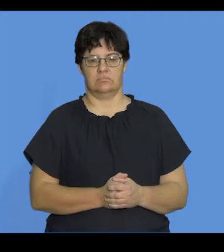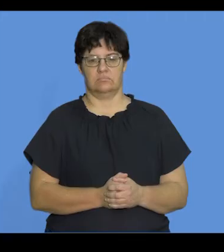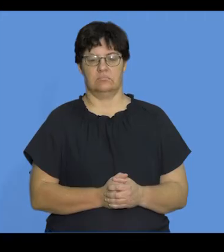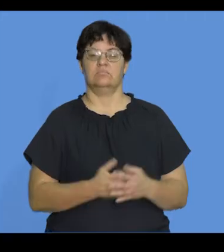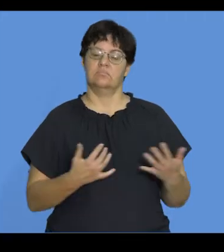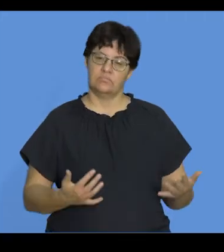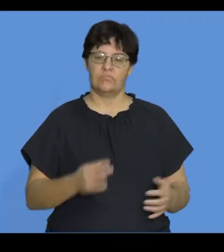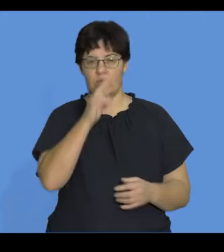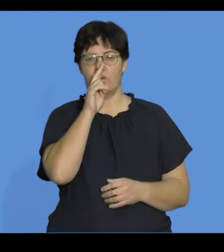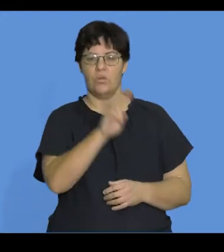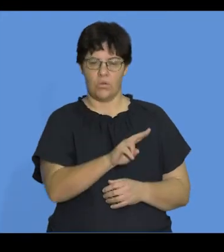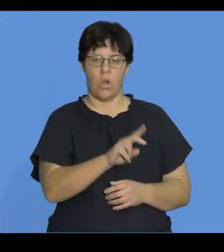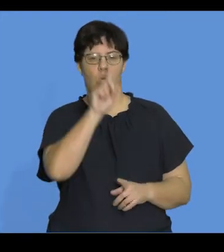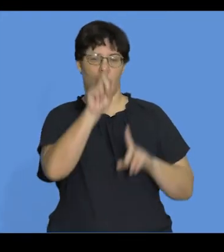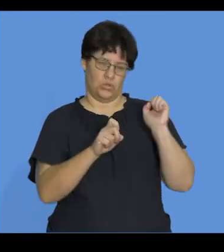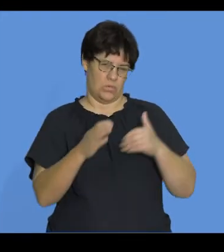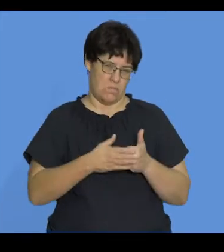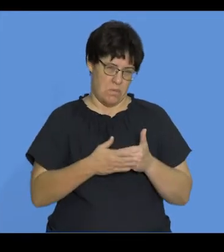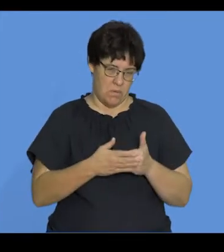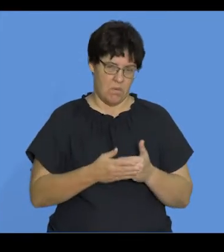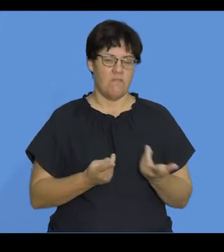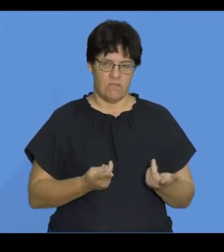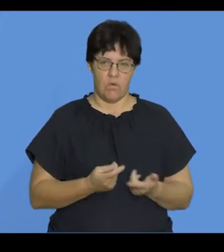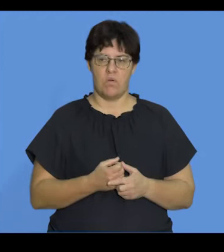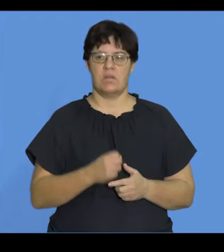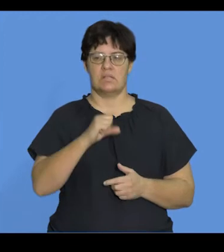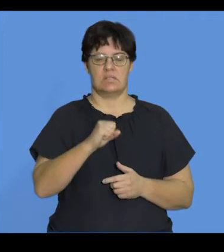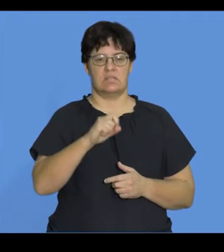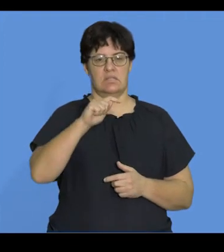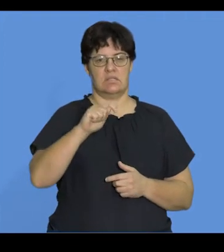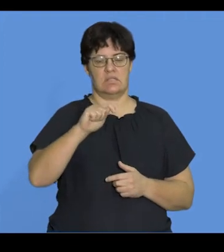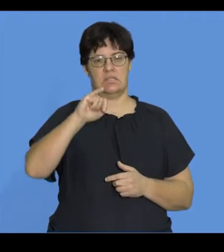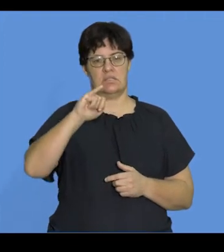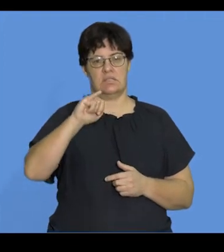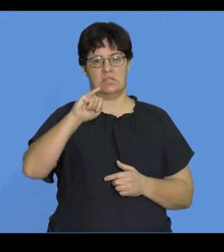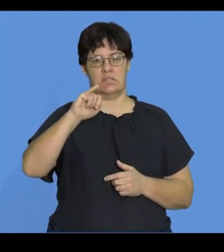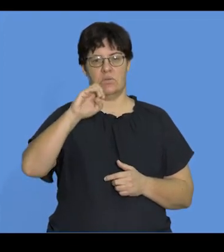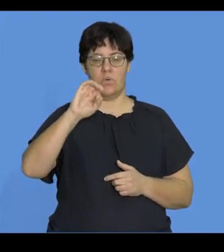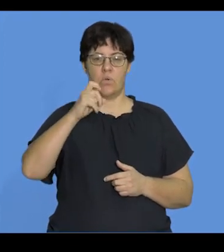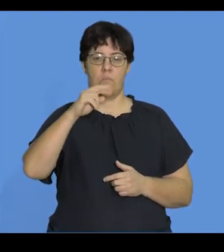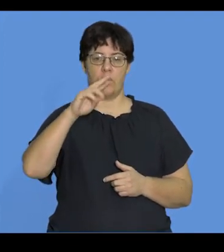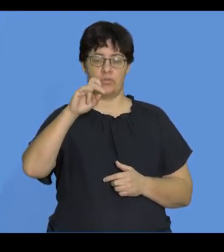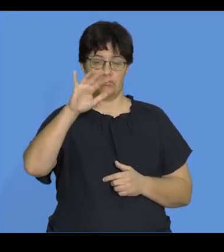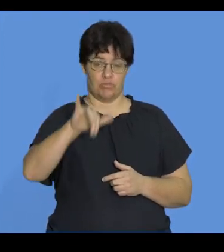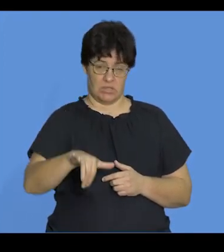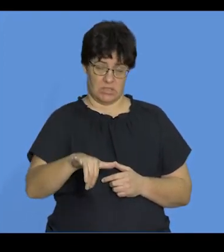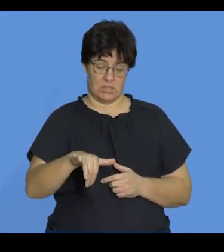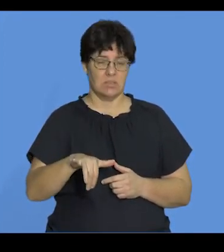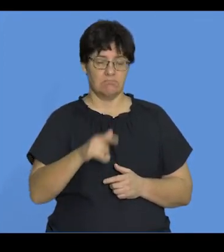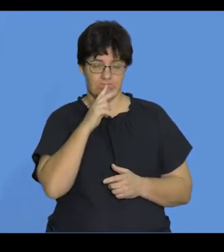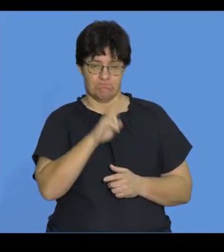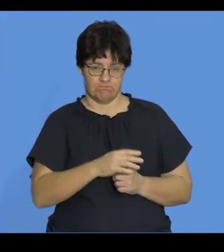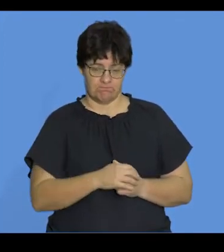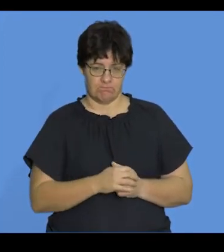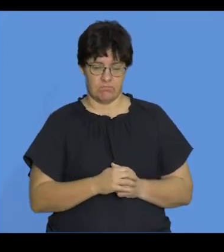Now let's look at more questions in as far as stoichiometry revision is concerned. This question says 50 grams of